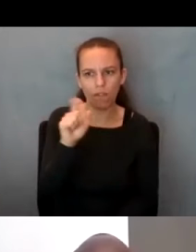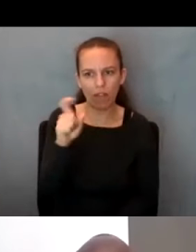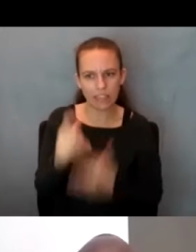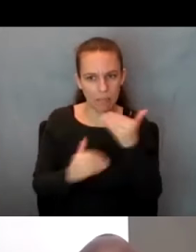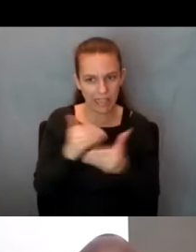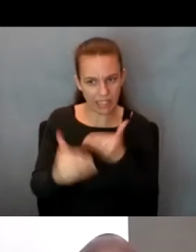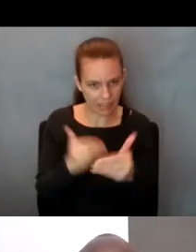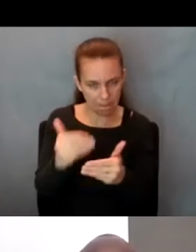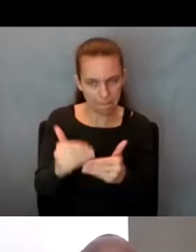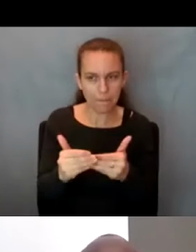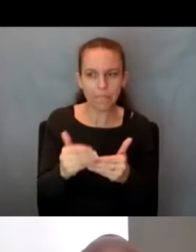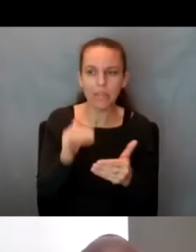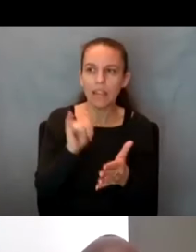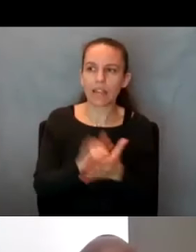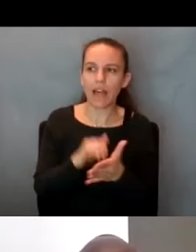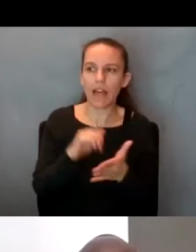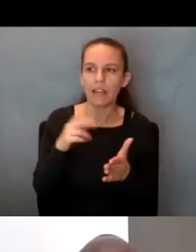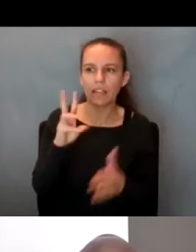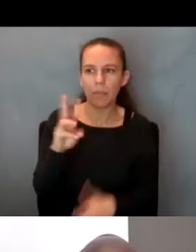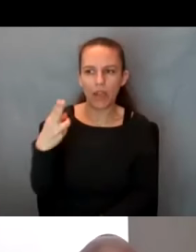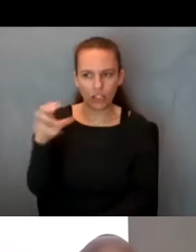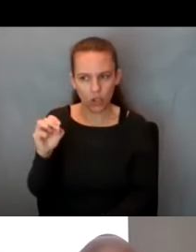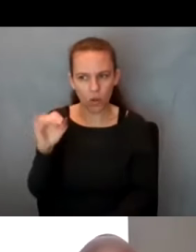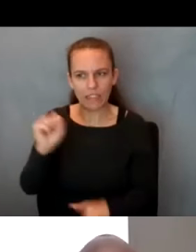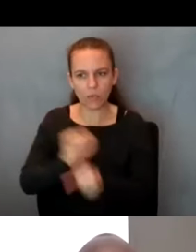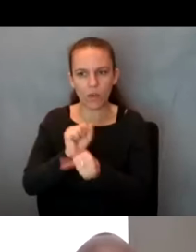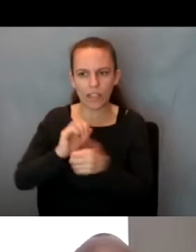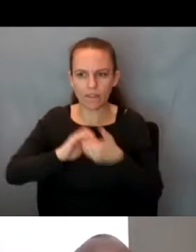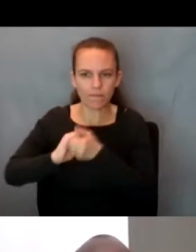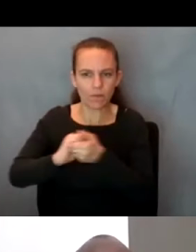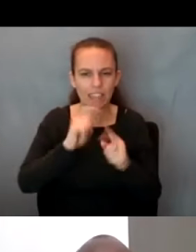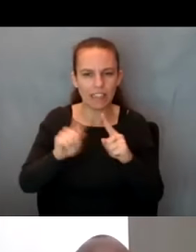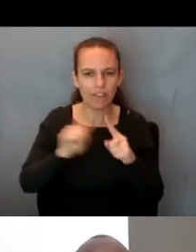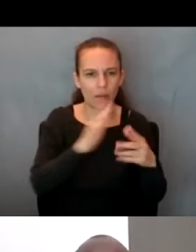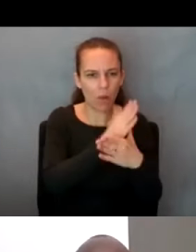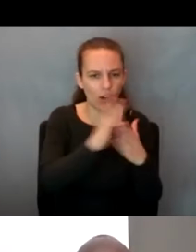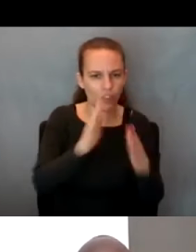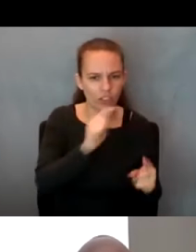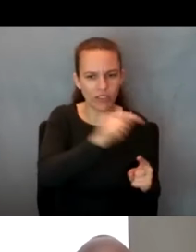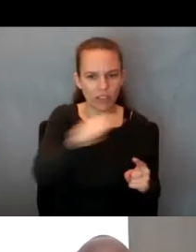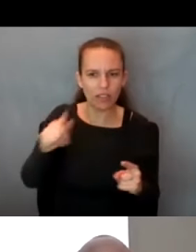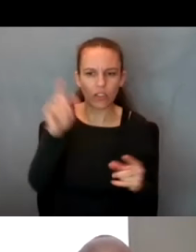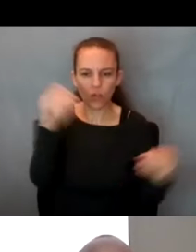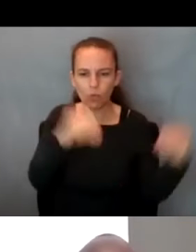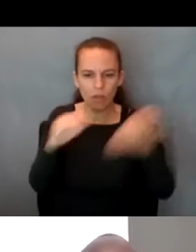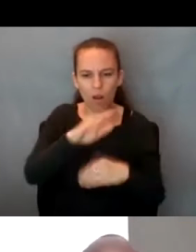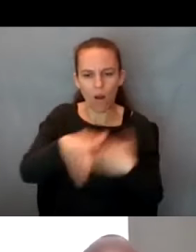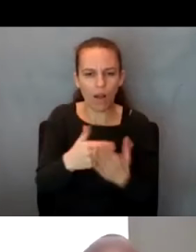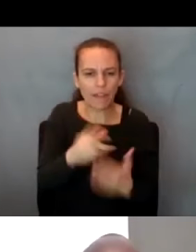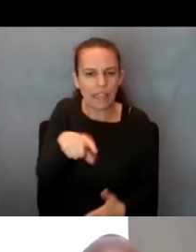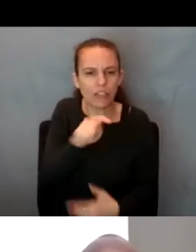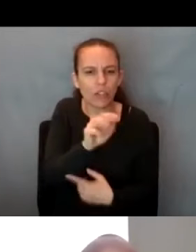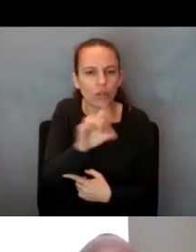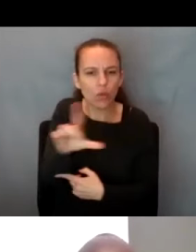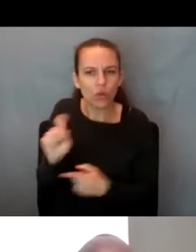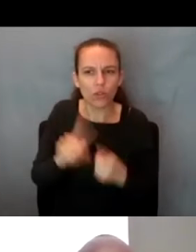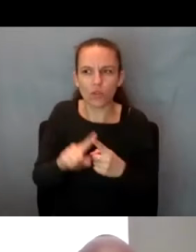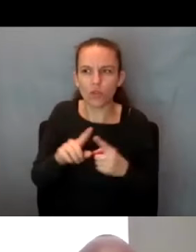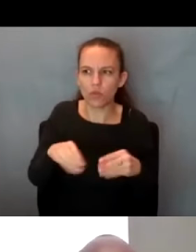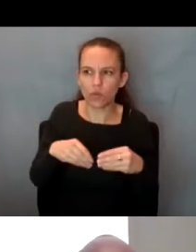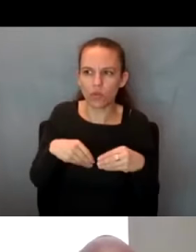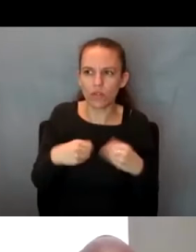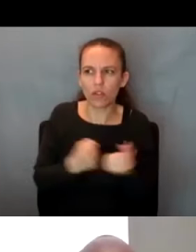WHO, working with different partners, have put together all the necessary tools to support the proper implementation of